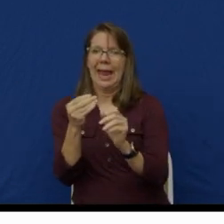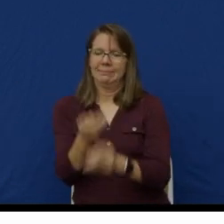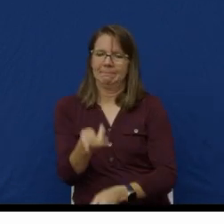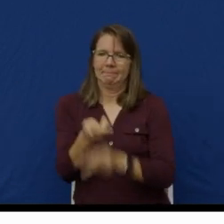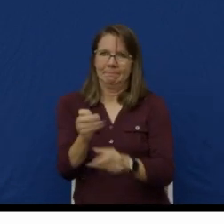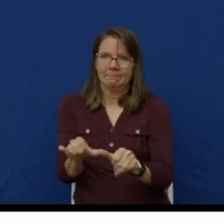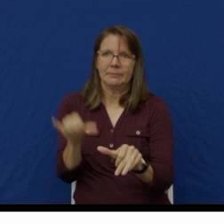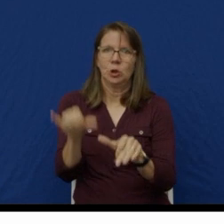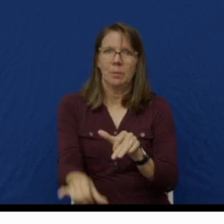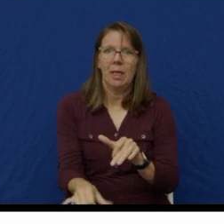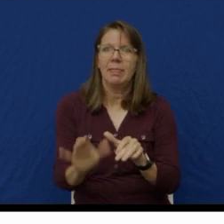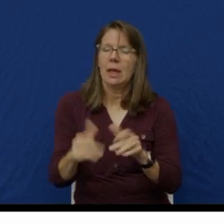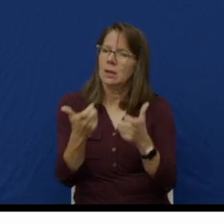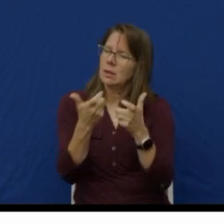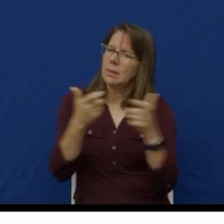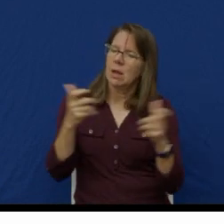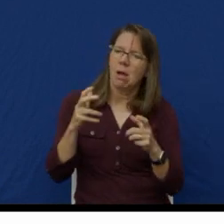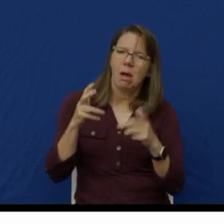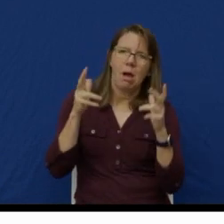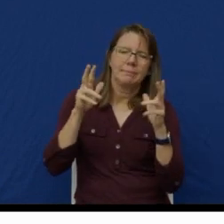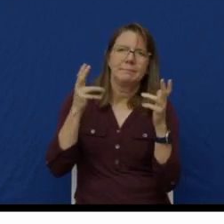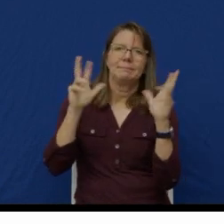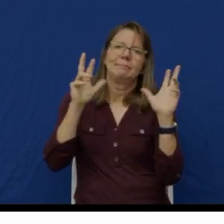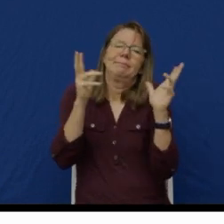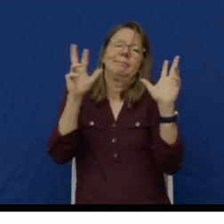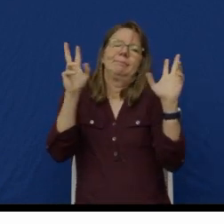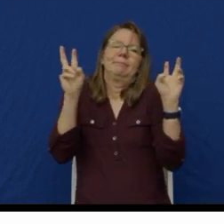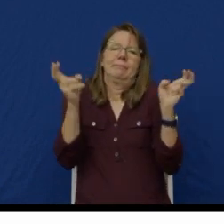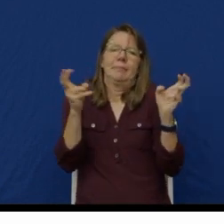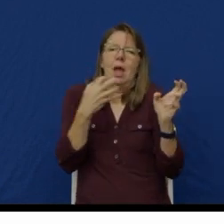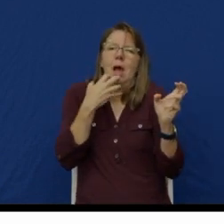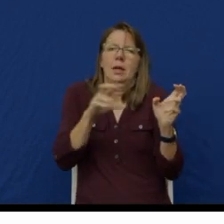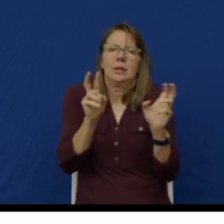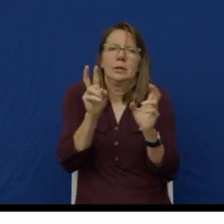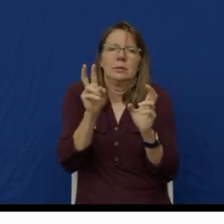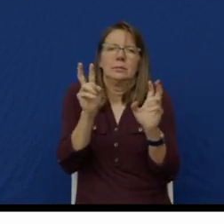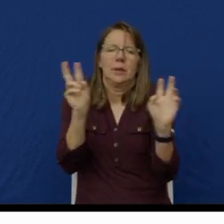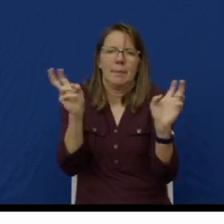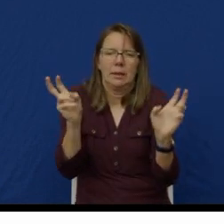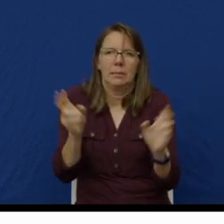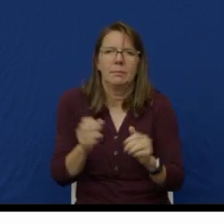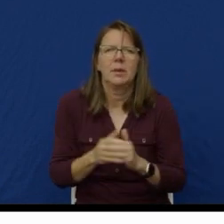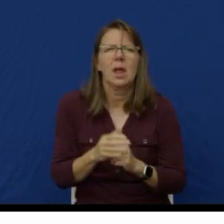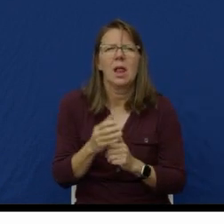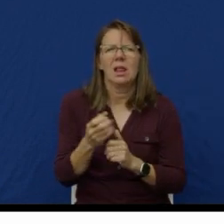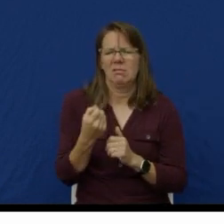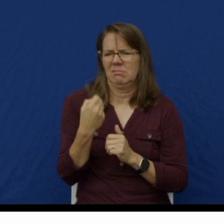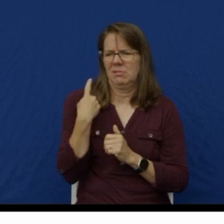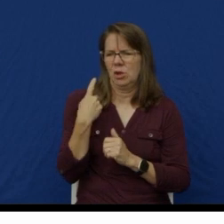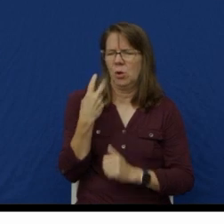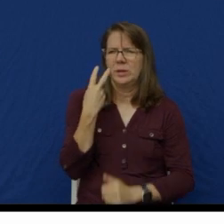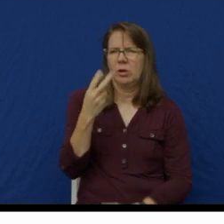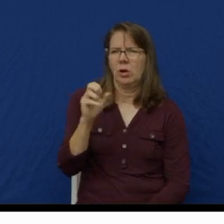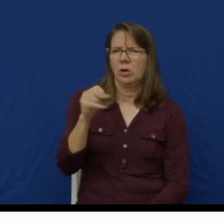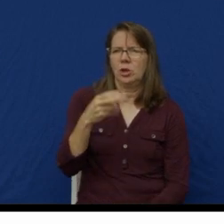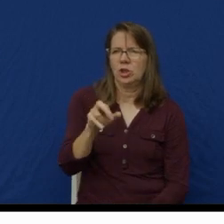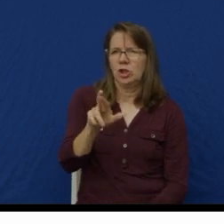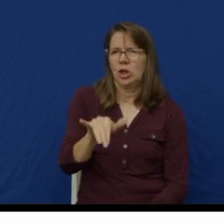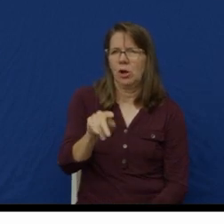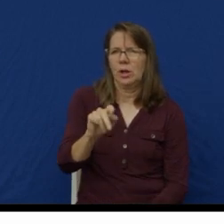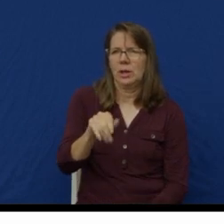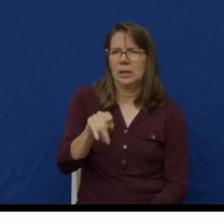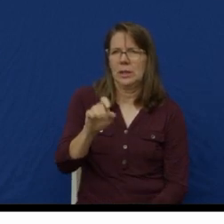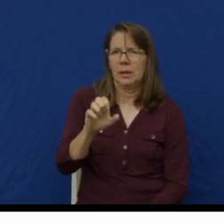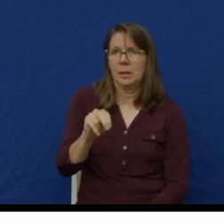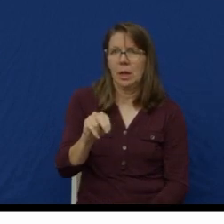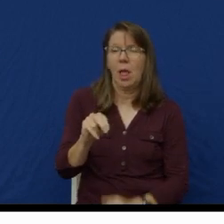over the last year. So last session we saw Chair Tipton, who chairs the House Education Committee, file House